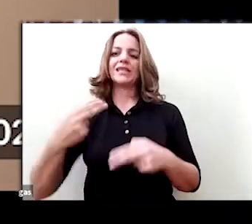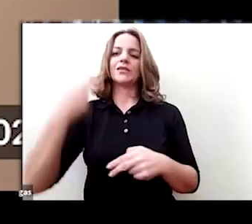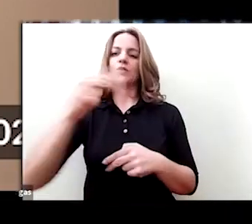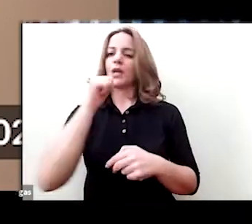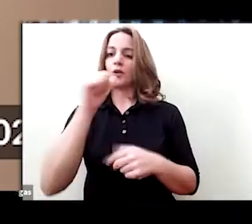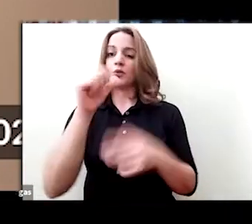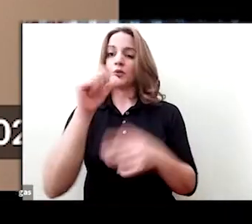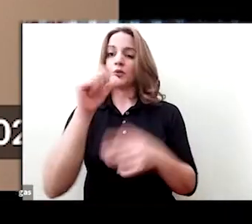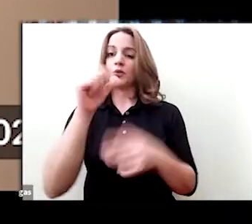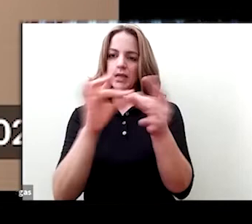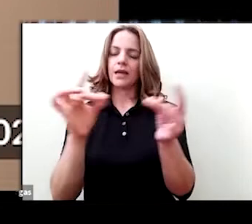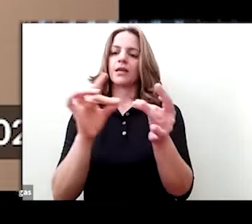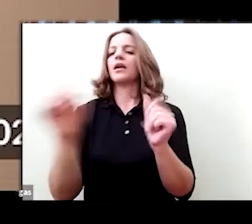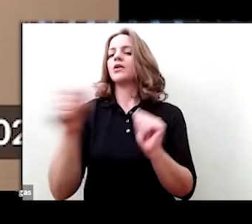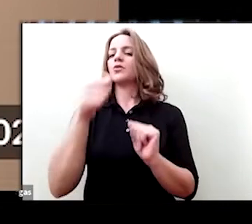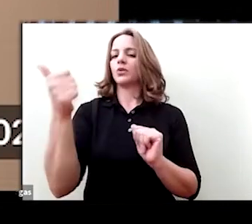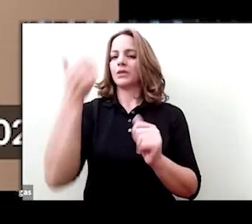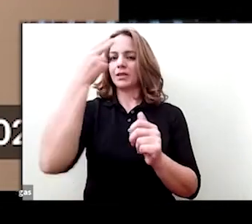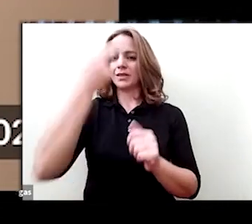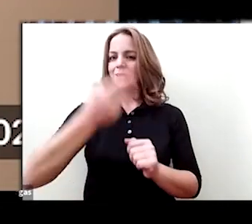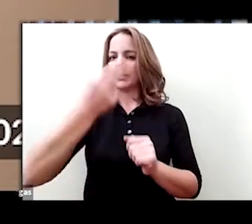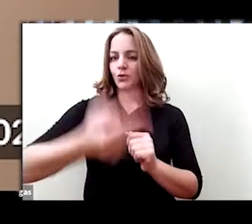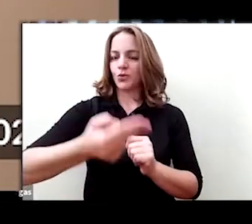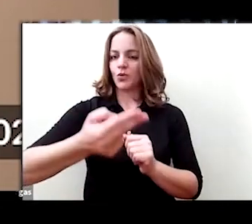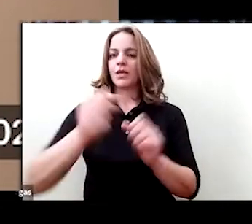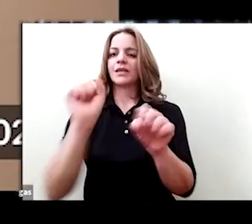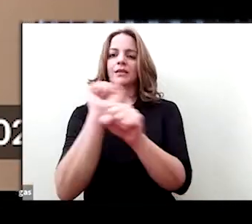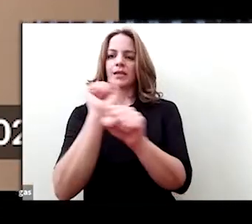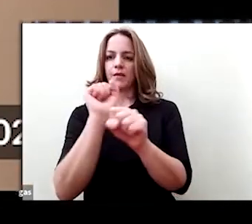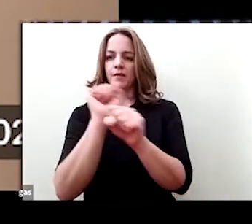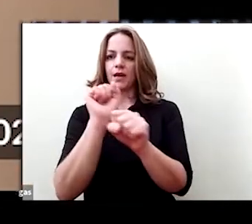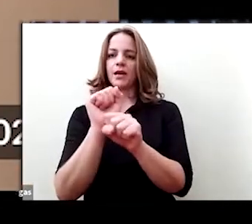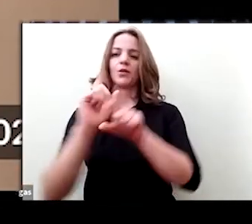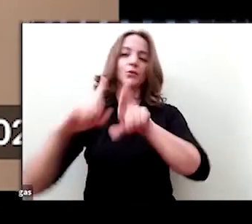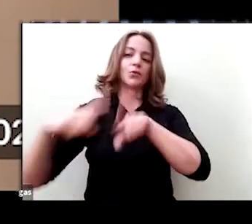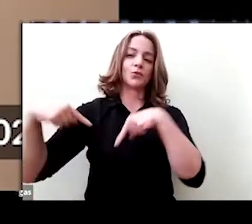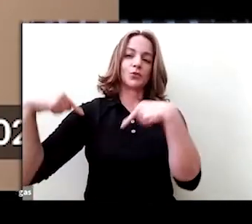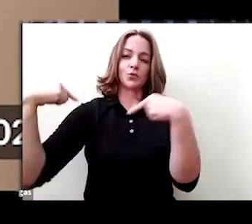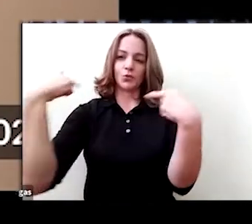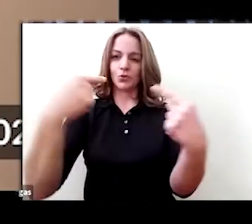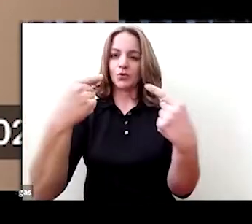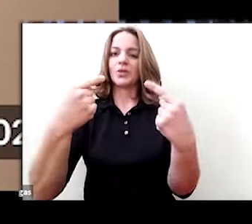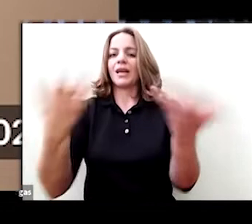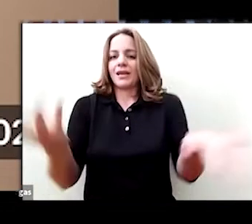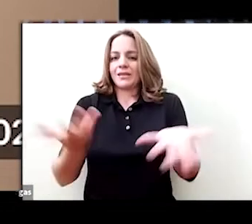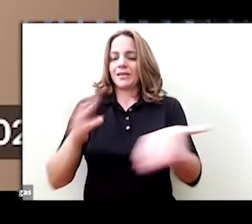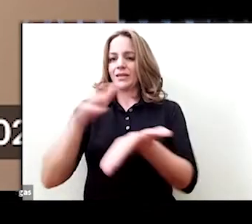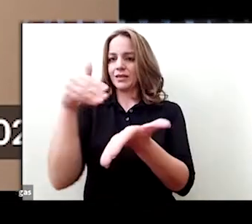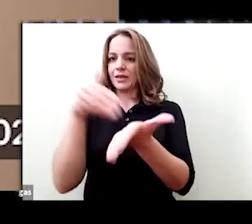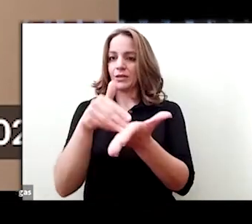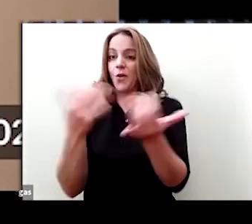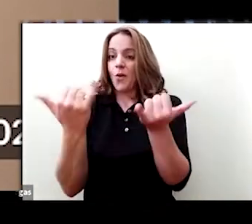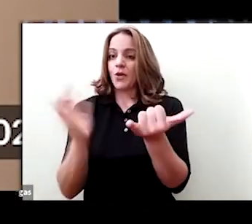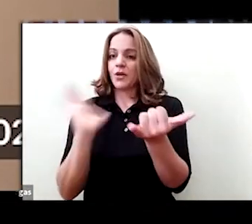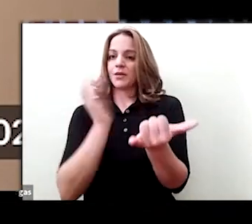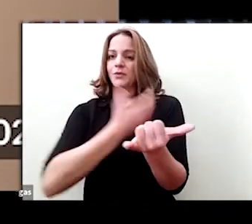worked extensively with the Realidades papers that are housed here at Centro. After today's discussion, Aníbal and Christina will open the floor to